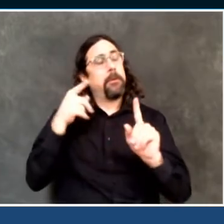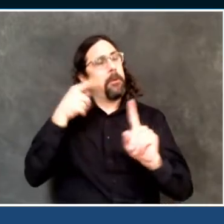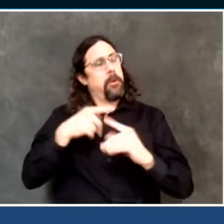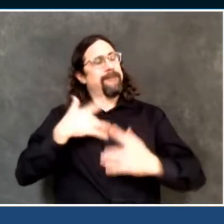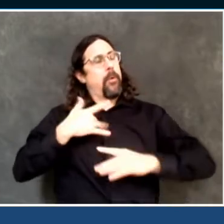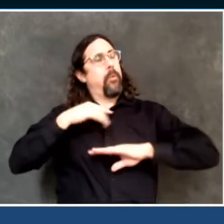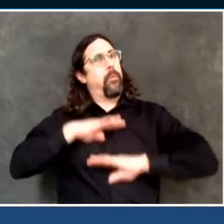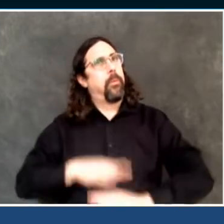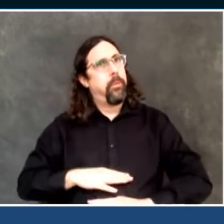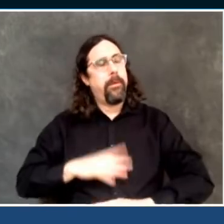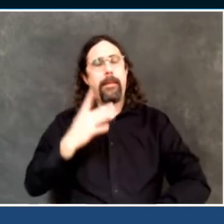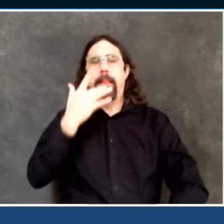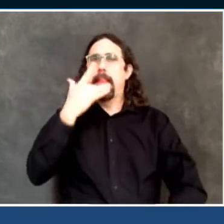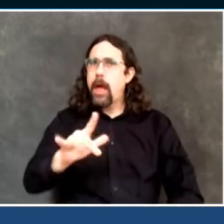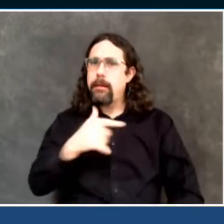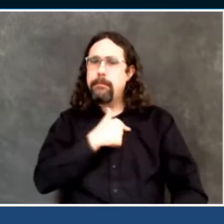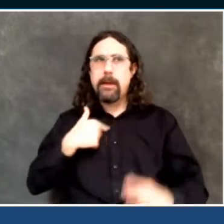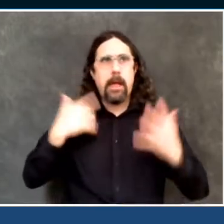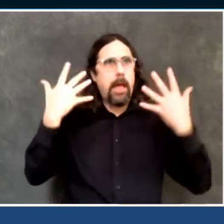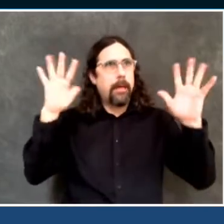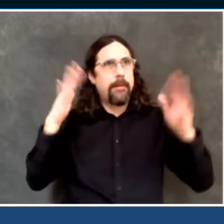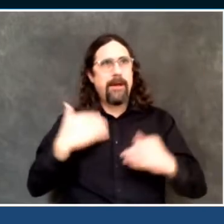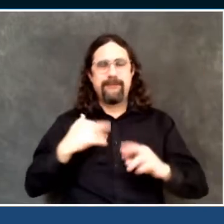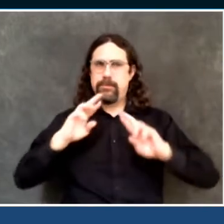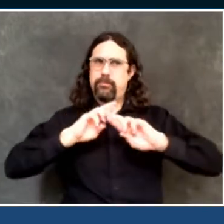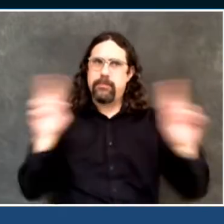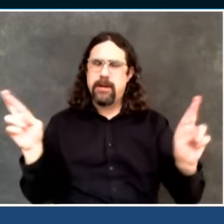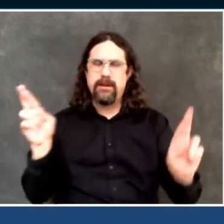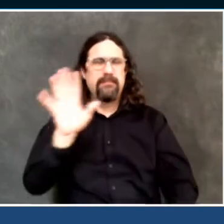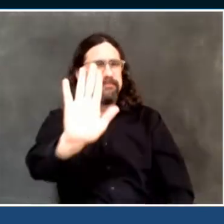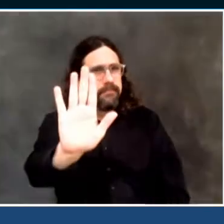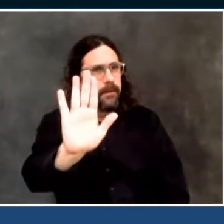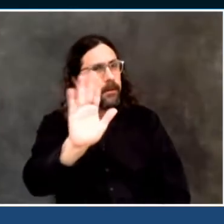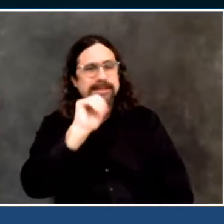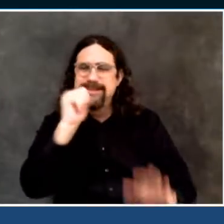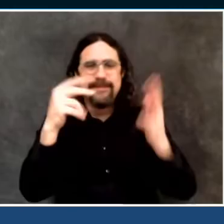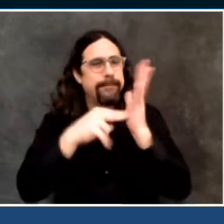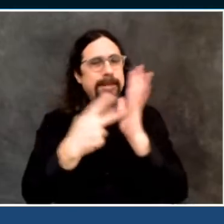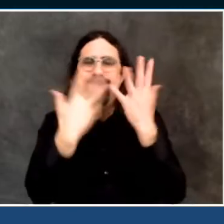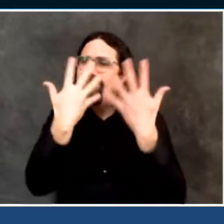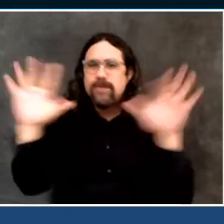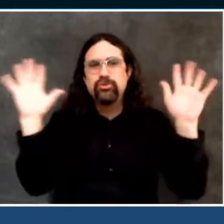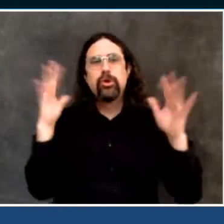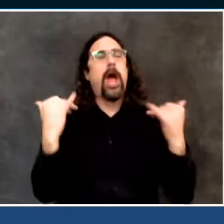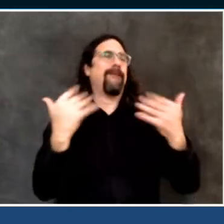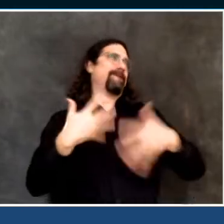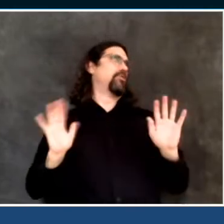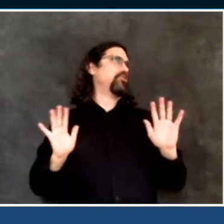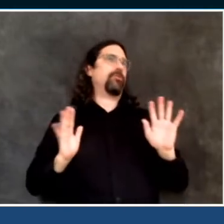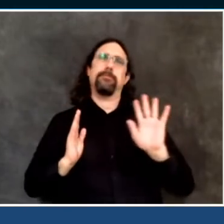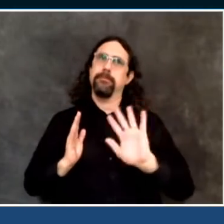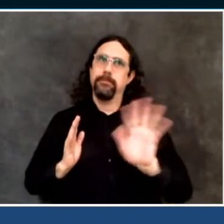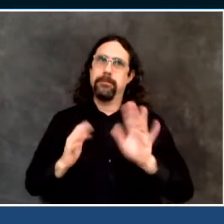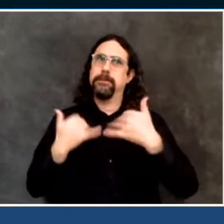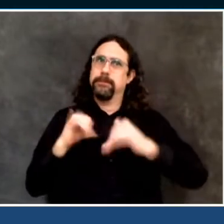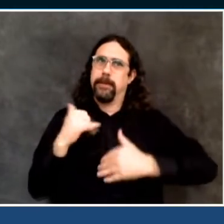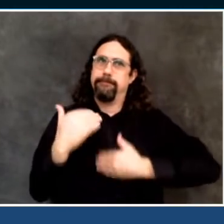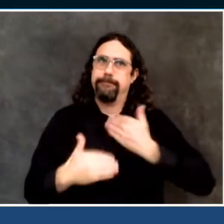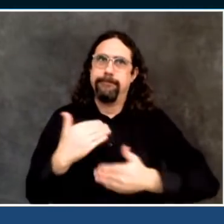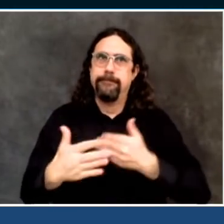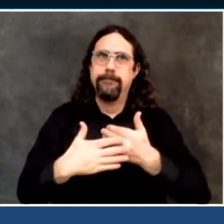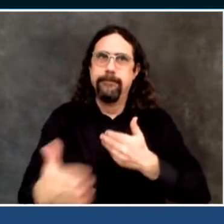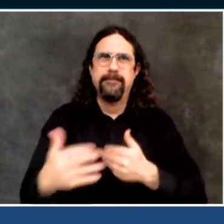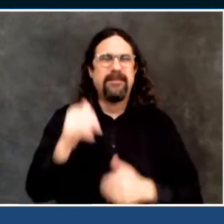need more, meaning that there's still each day more people who need them, but much less than expected. That's a good